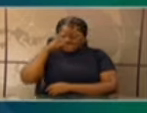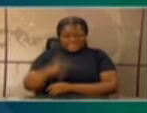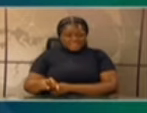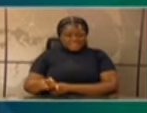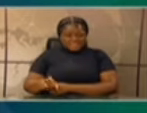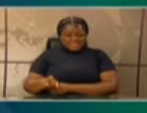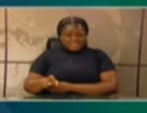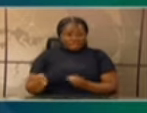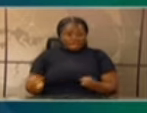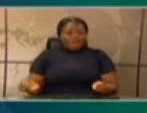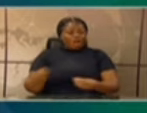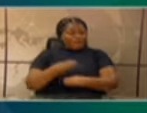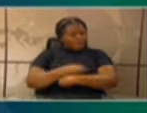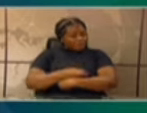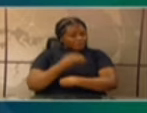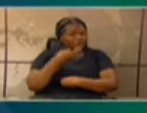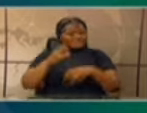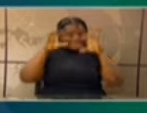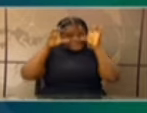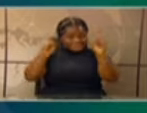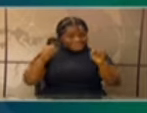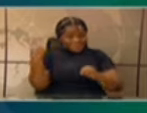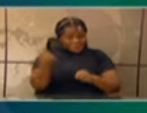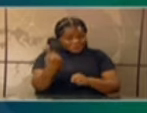Office of the president alone